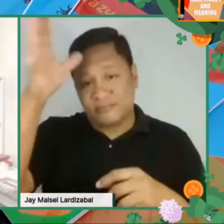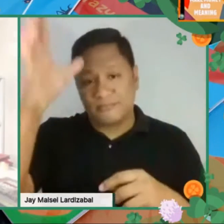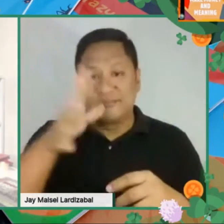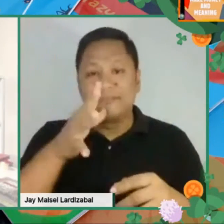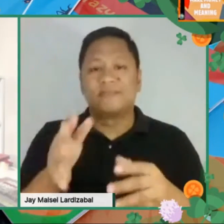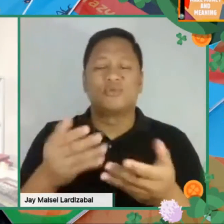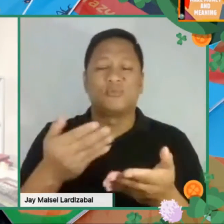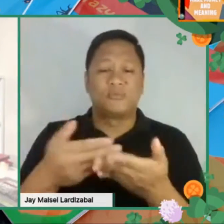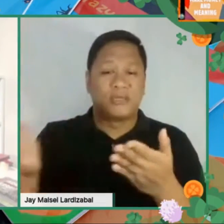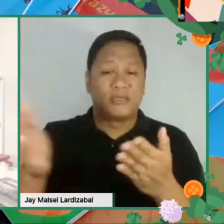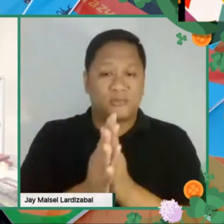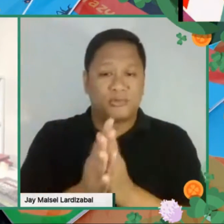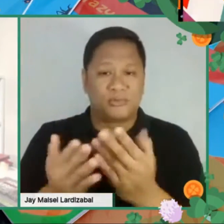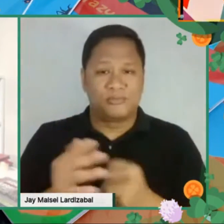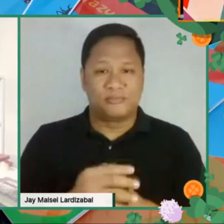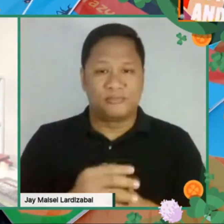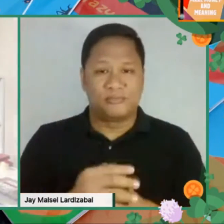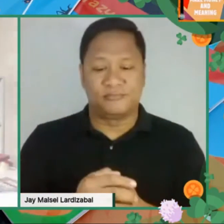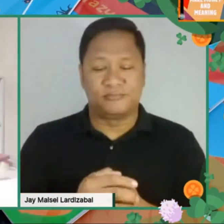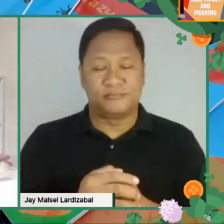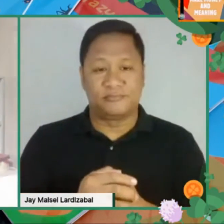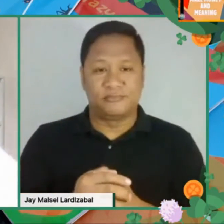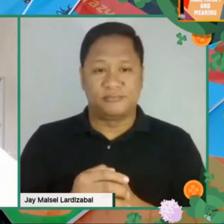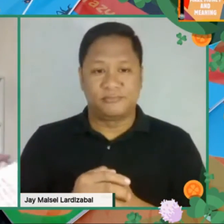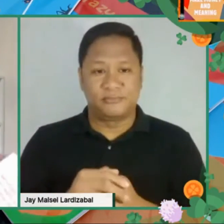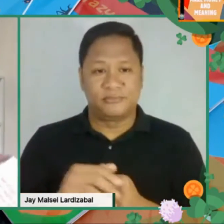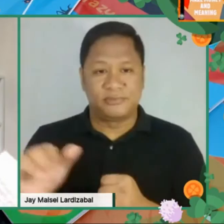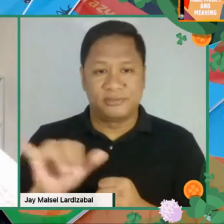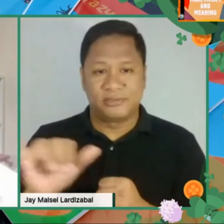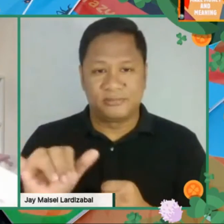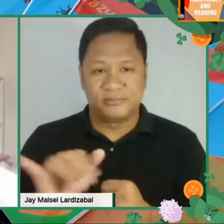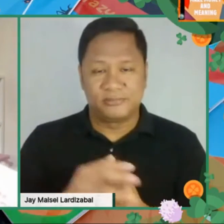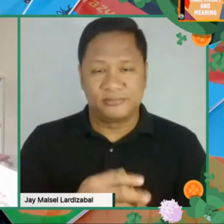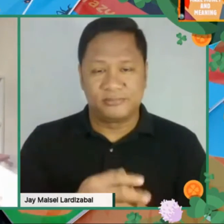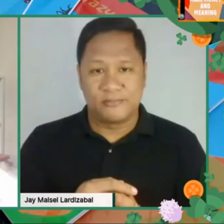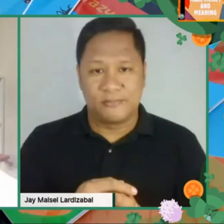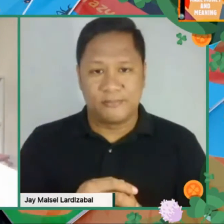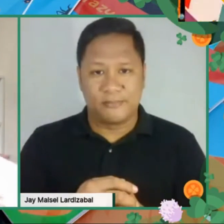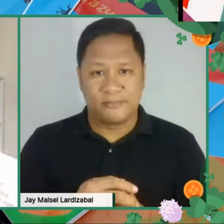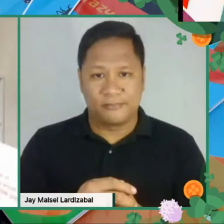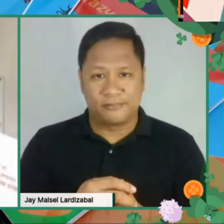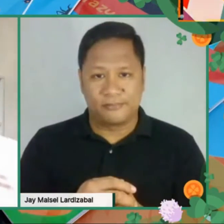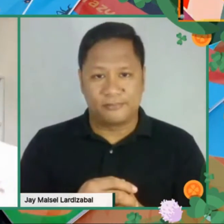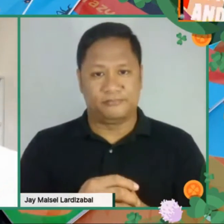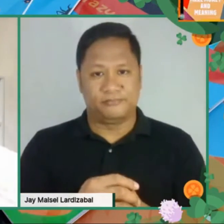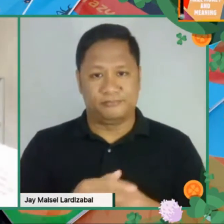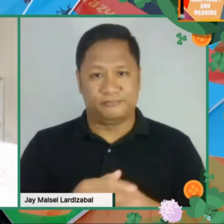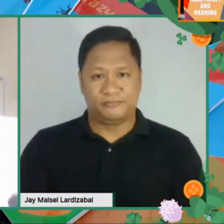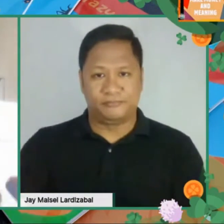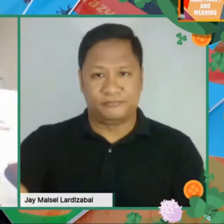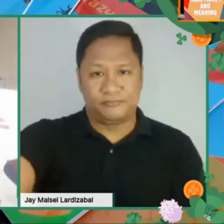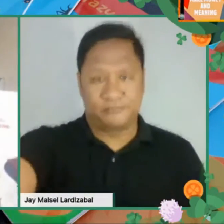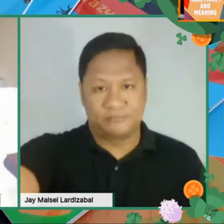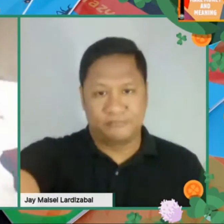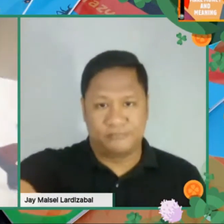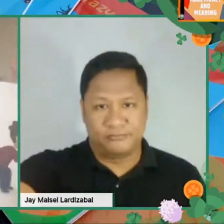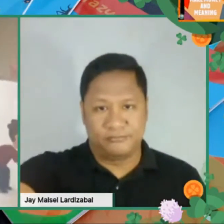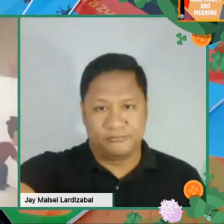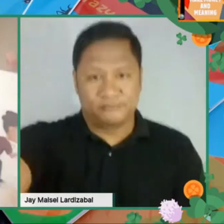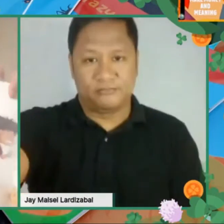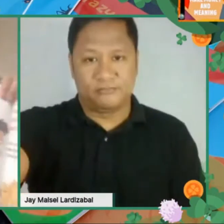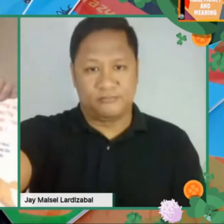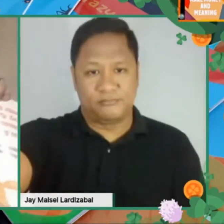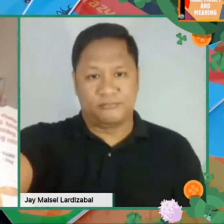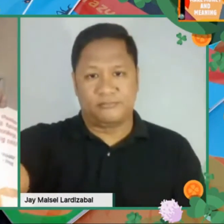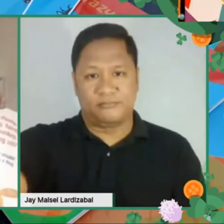Oh, see, like ito yung fun part. Like something like, can you they see? Like, can they No, you